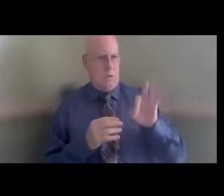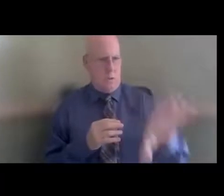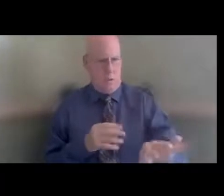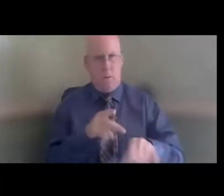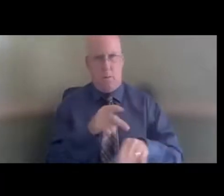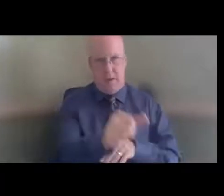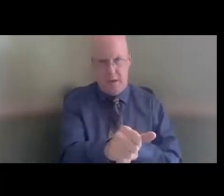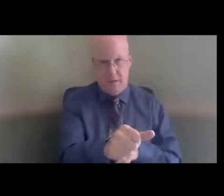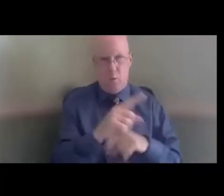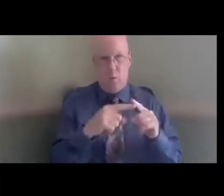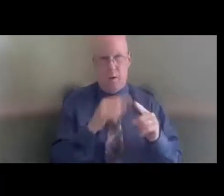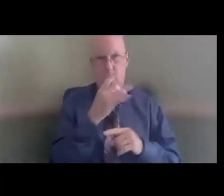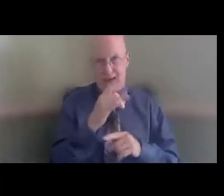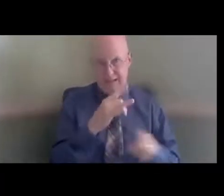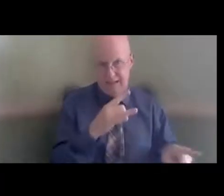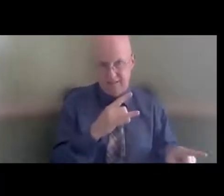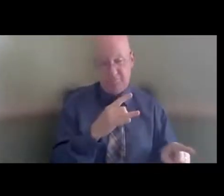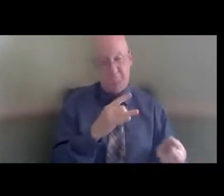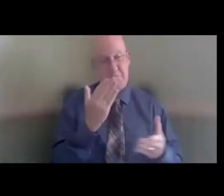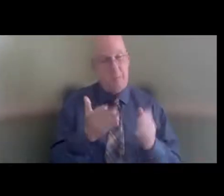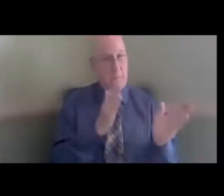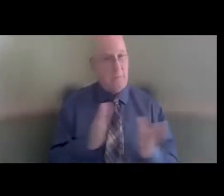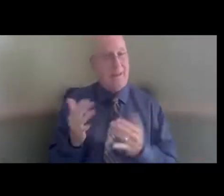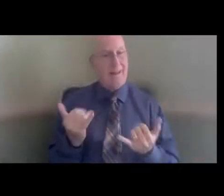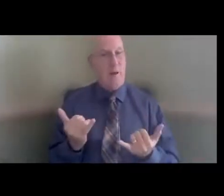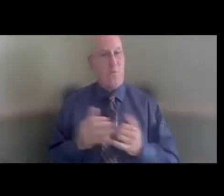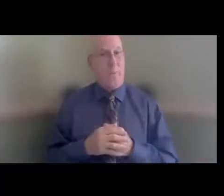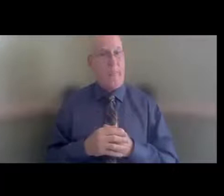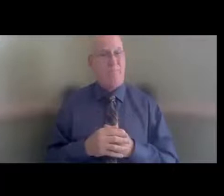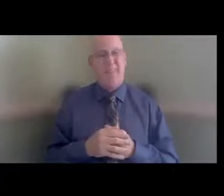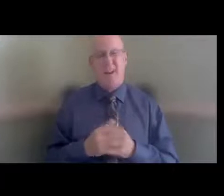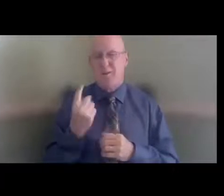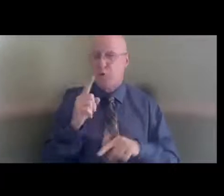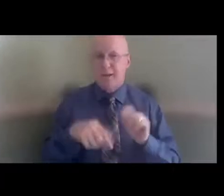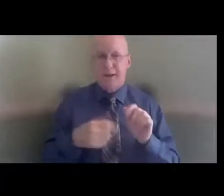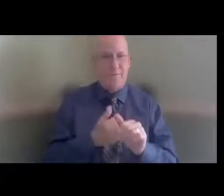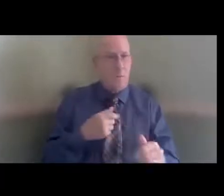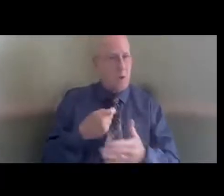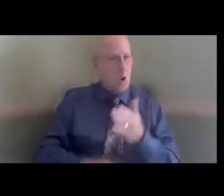18, that's something just for planning purposes to recognize we can't avoid costs altogether.